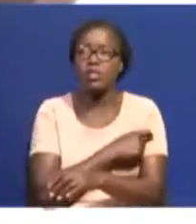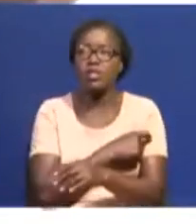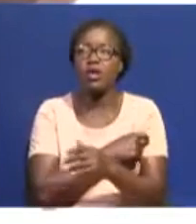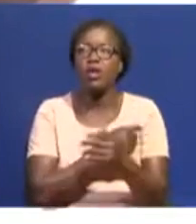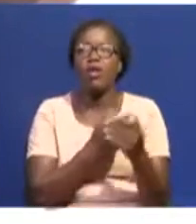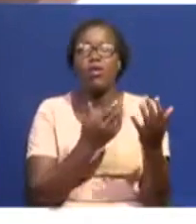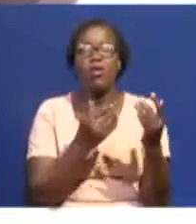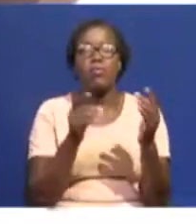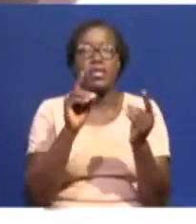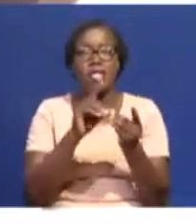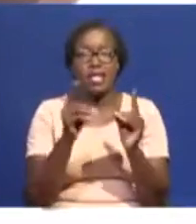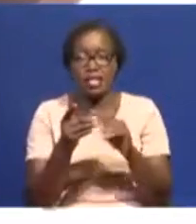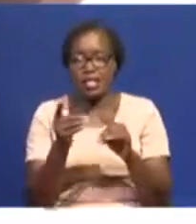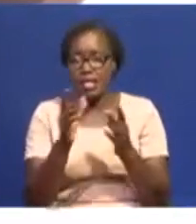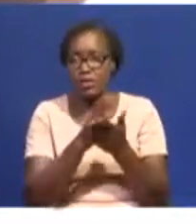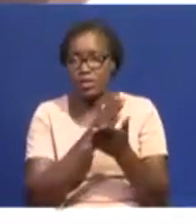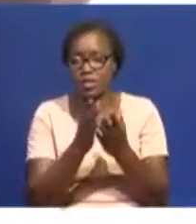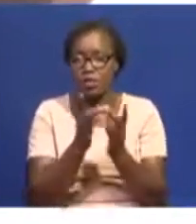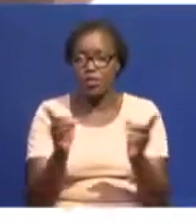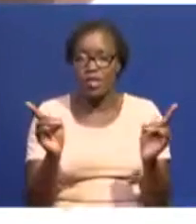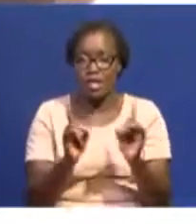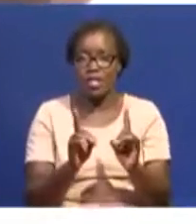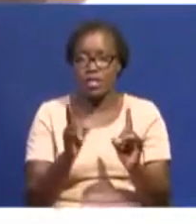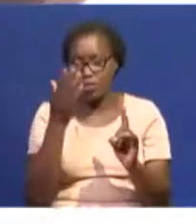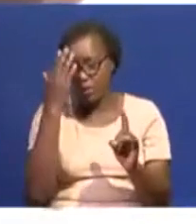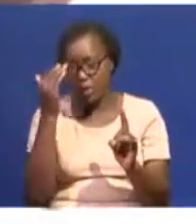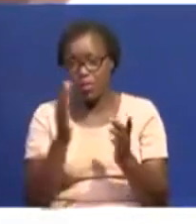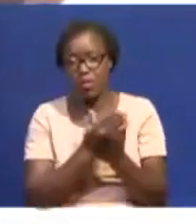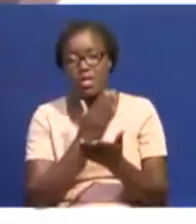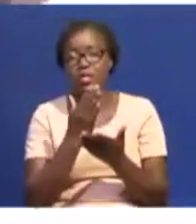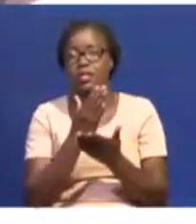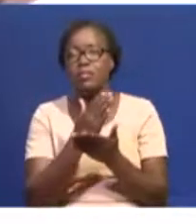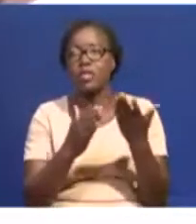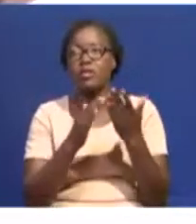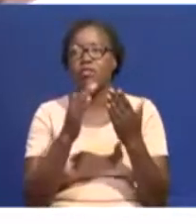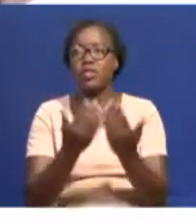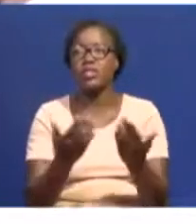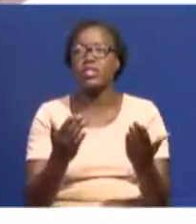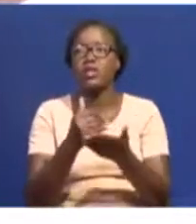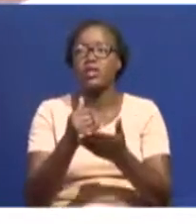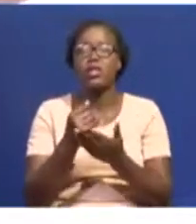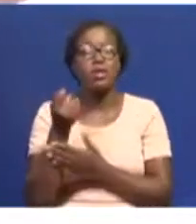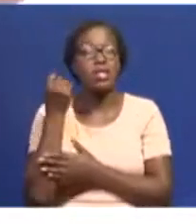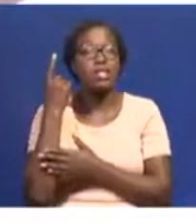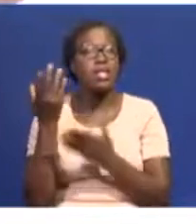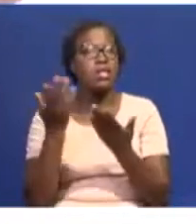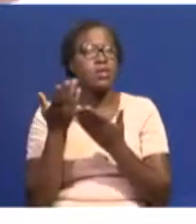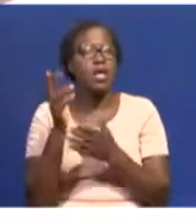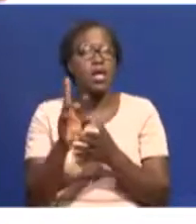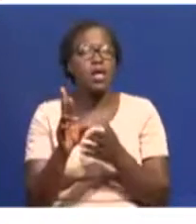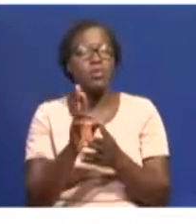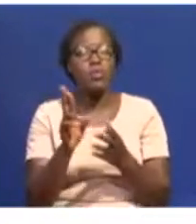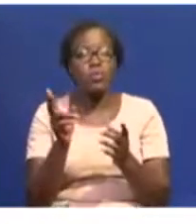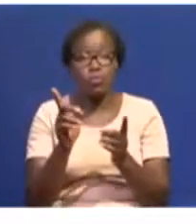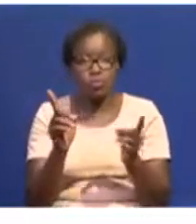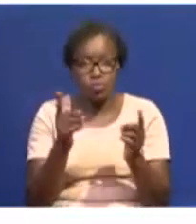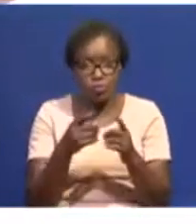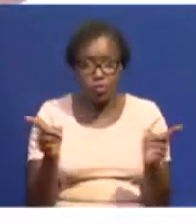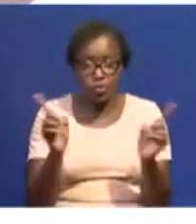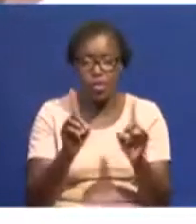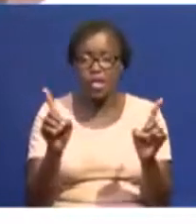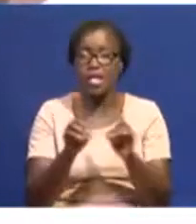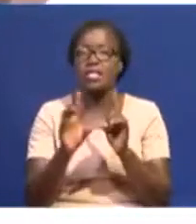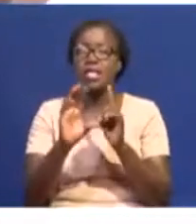looking at the data that they are going to share with us, because part of the things that will help us understand where are we as a county in terms